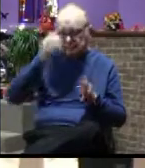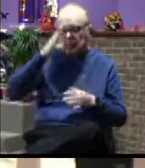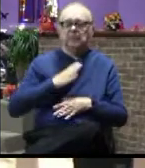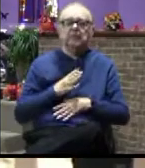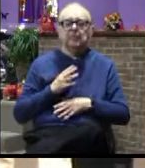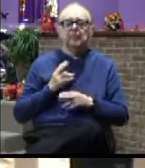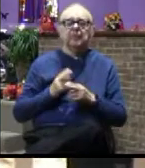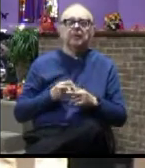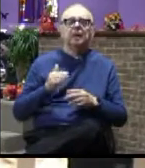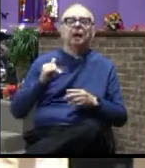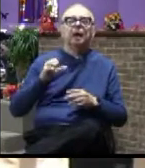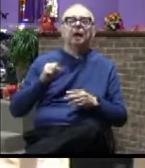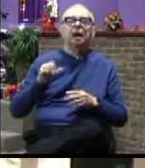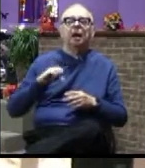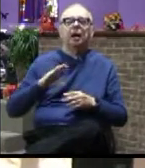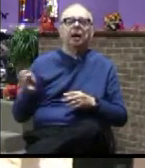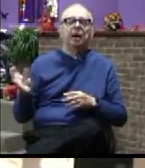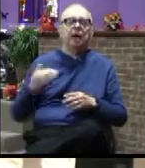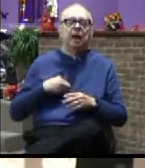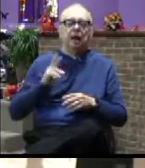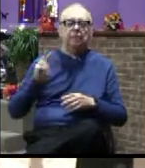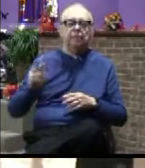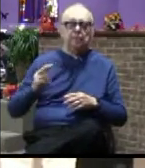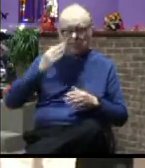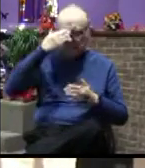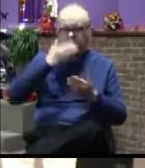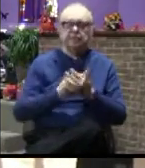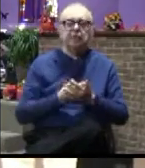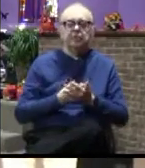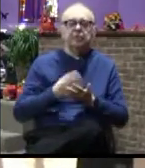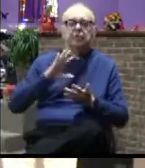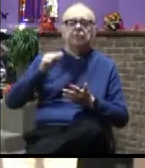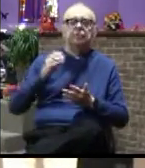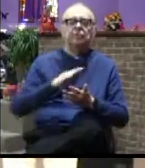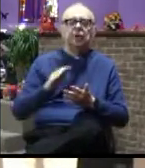There's a guy by the name of Isaac who had two sons, Jacob and Esau.